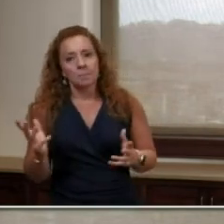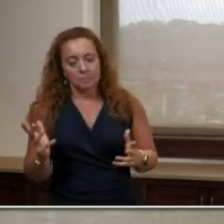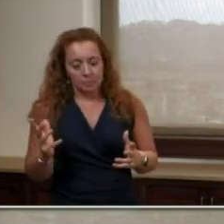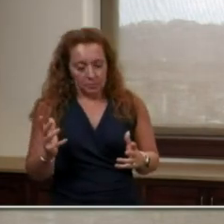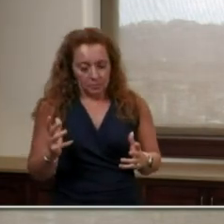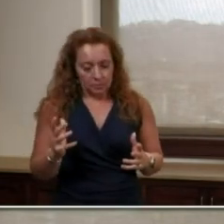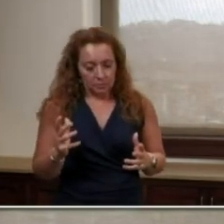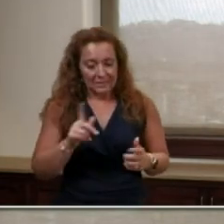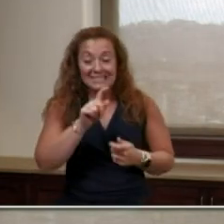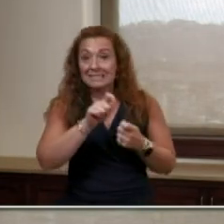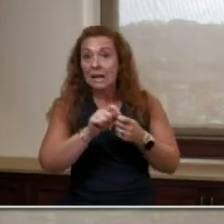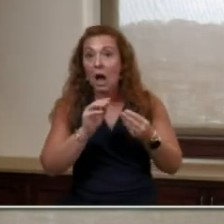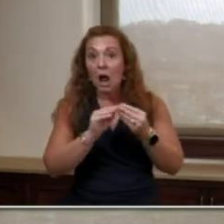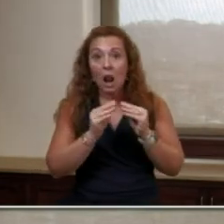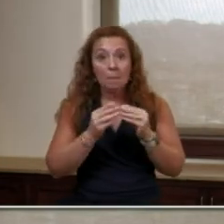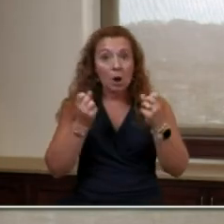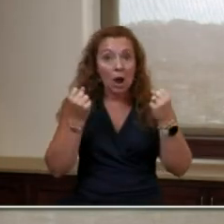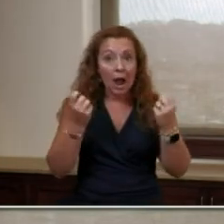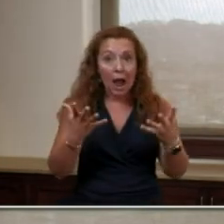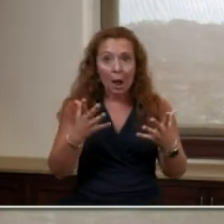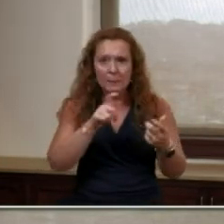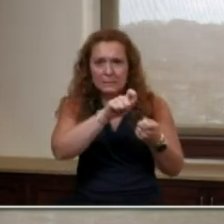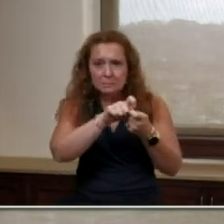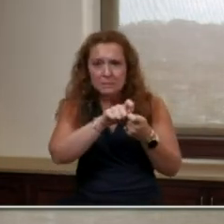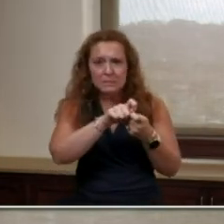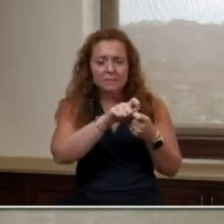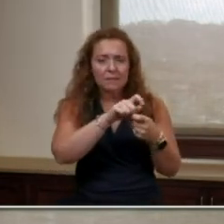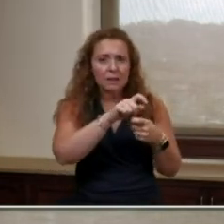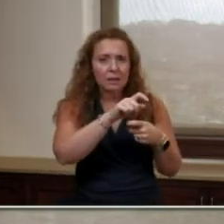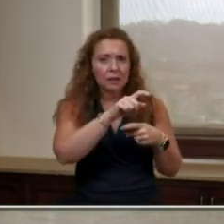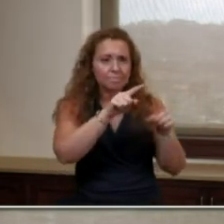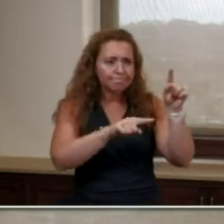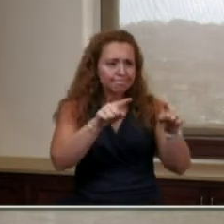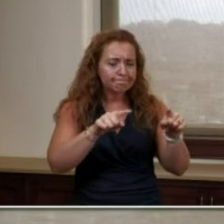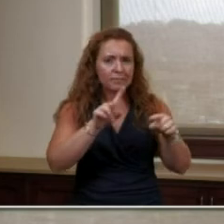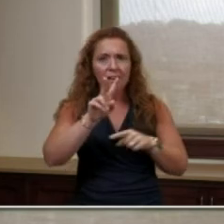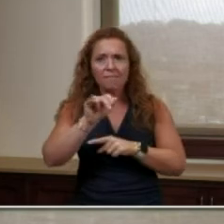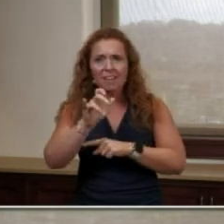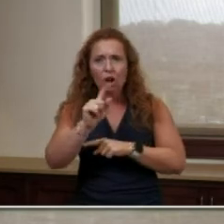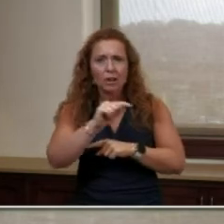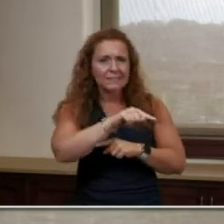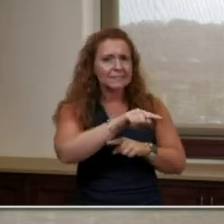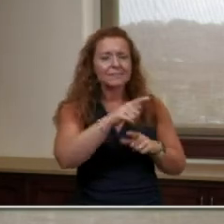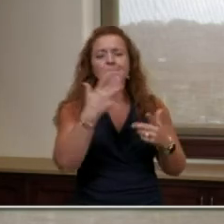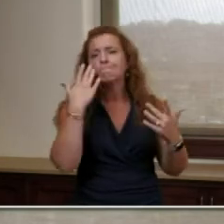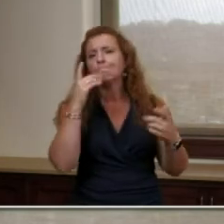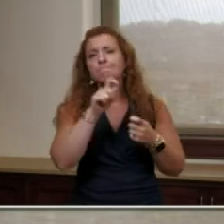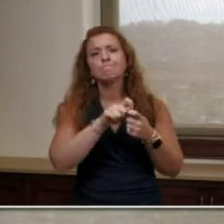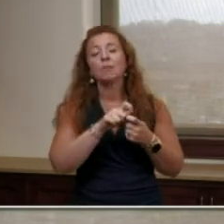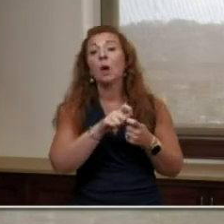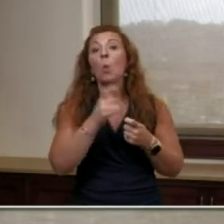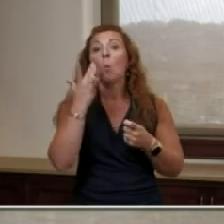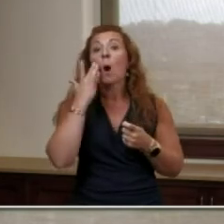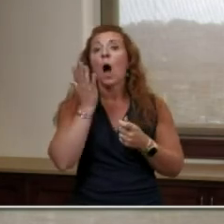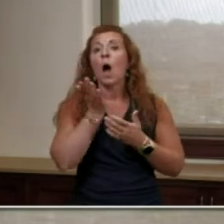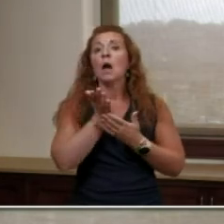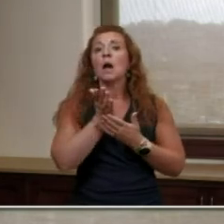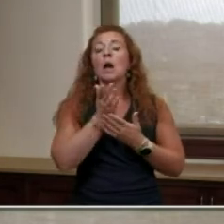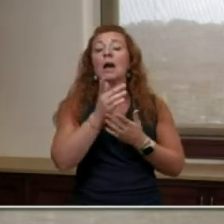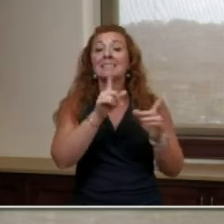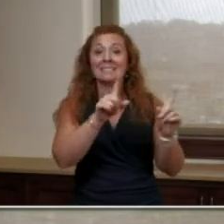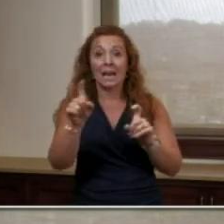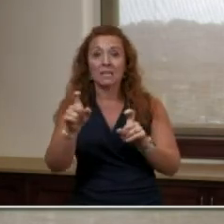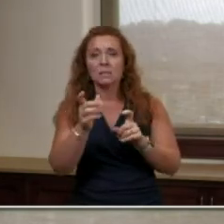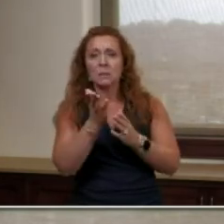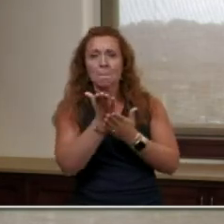We don't know the number of cases for the different variants. You know, we only send a fraction of cases are sent for